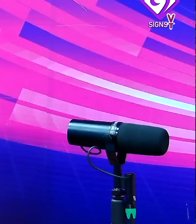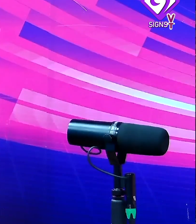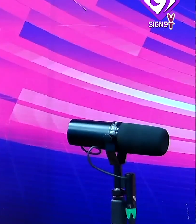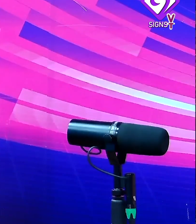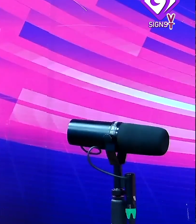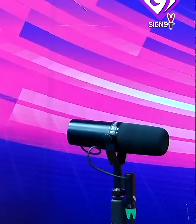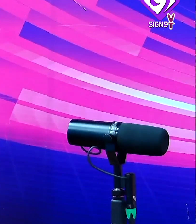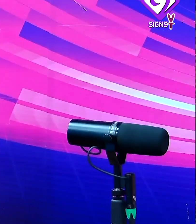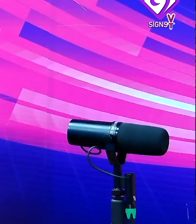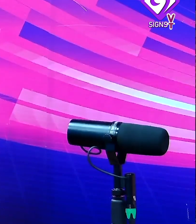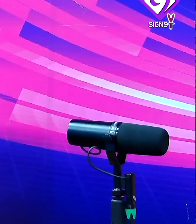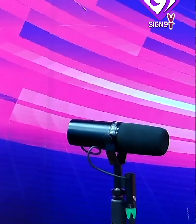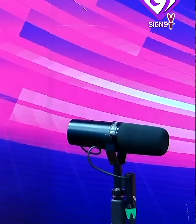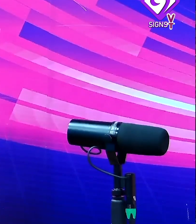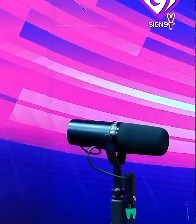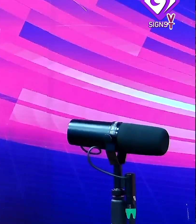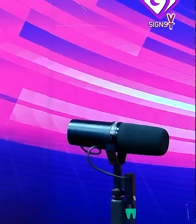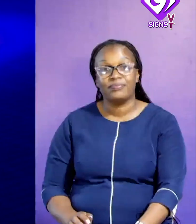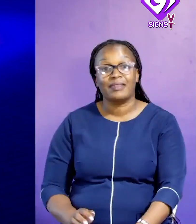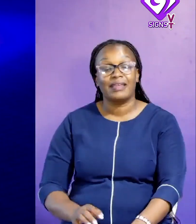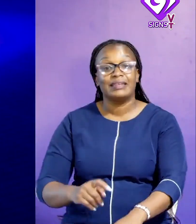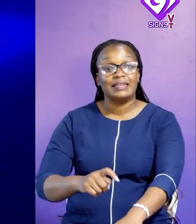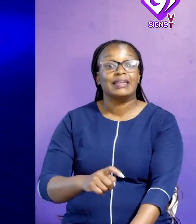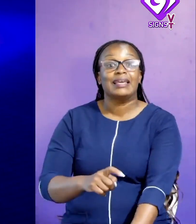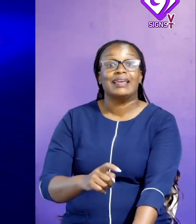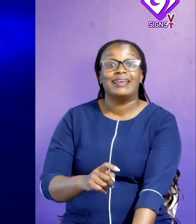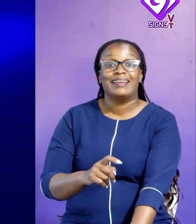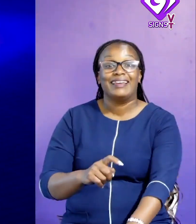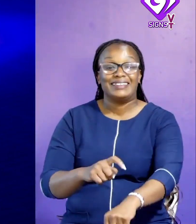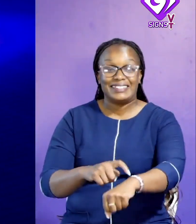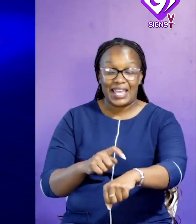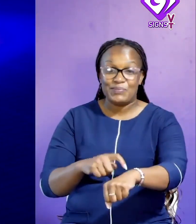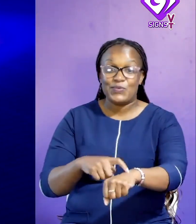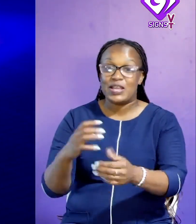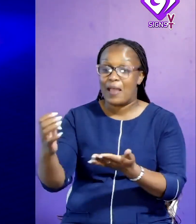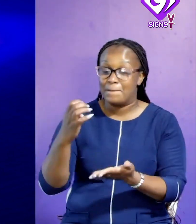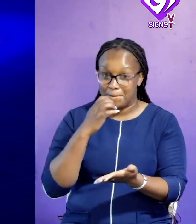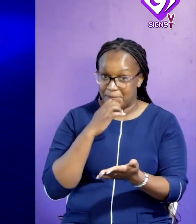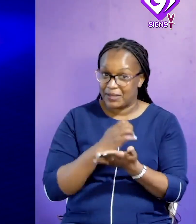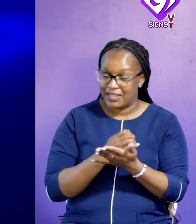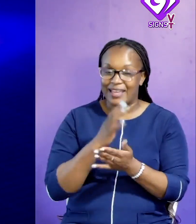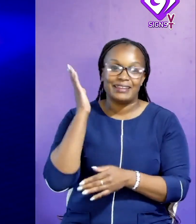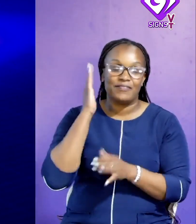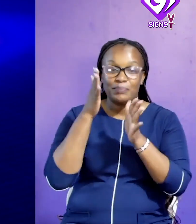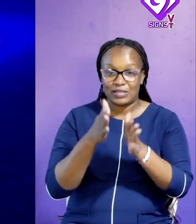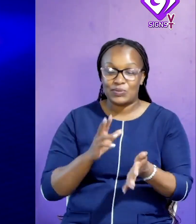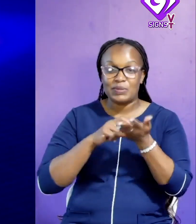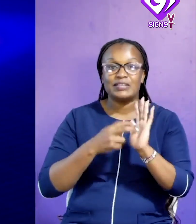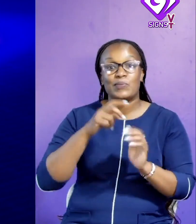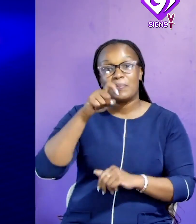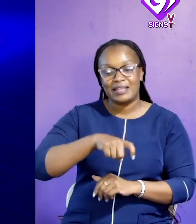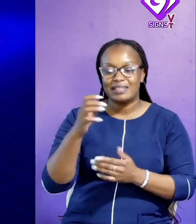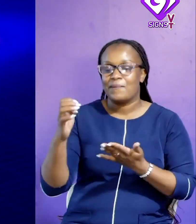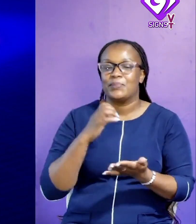Yeah. And when you employ a deaf person, you should employ a sign interpreter.